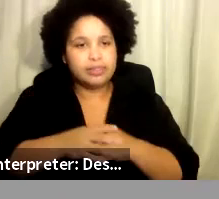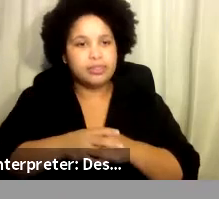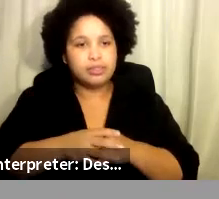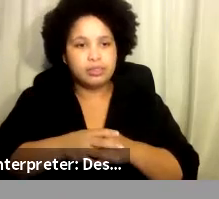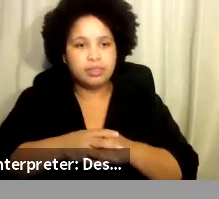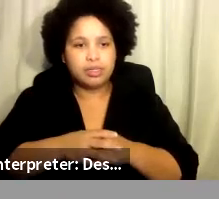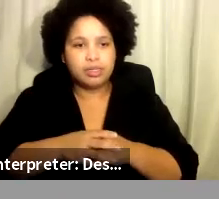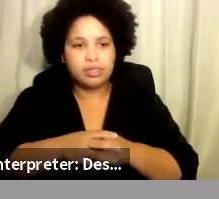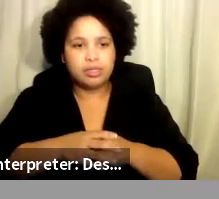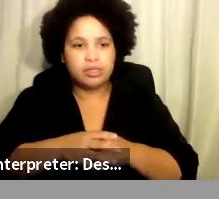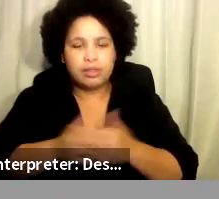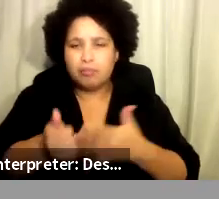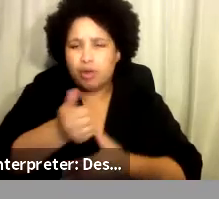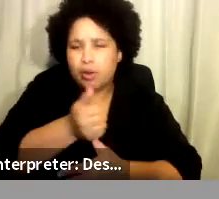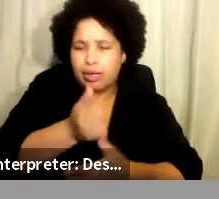guess, or priority?